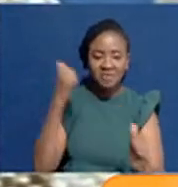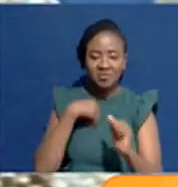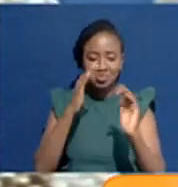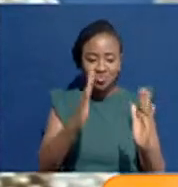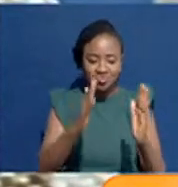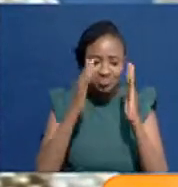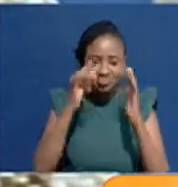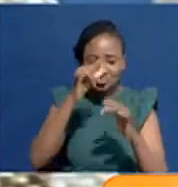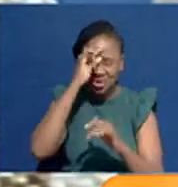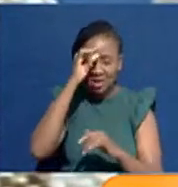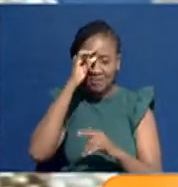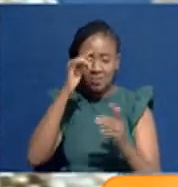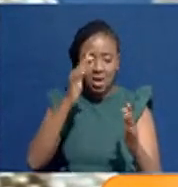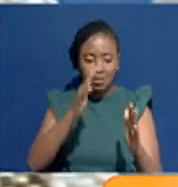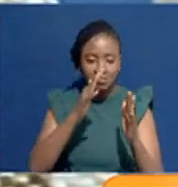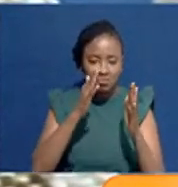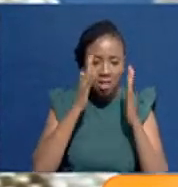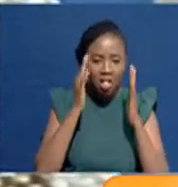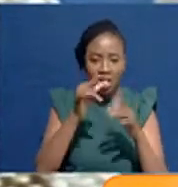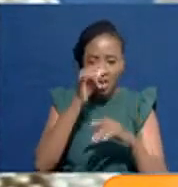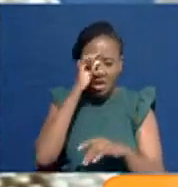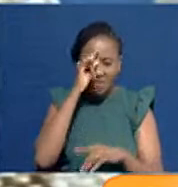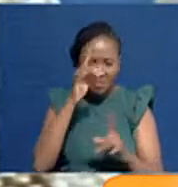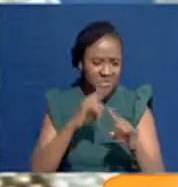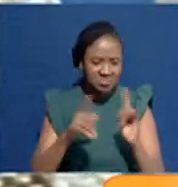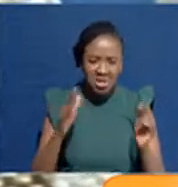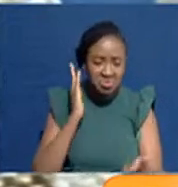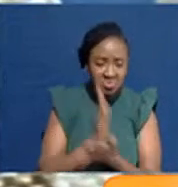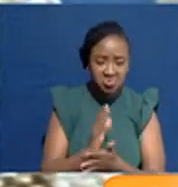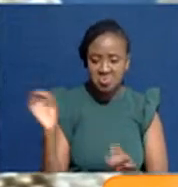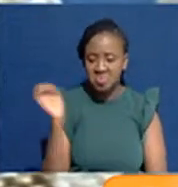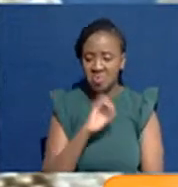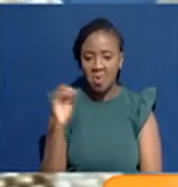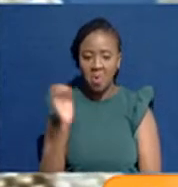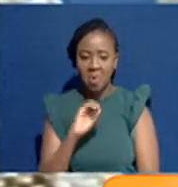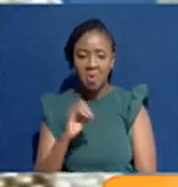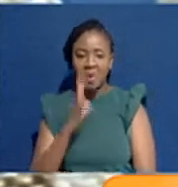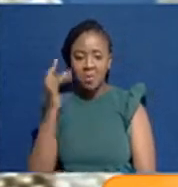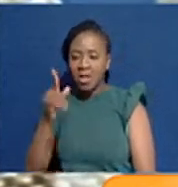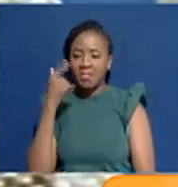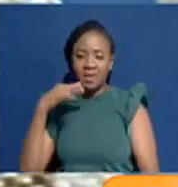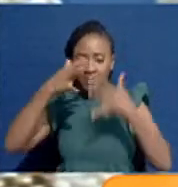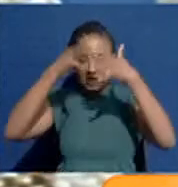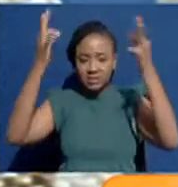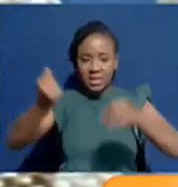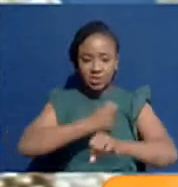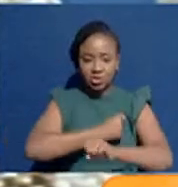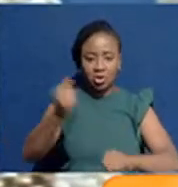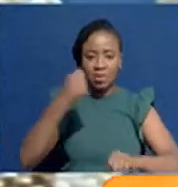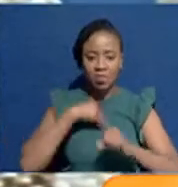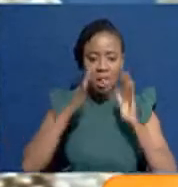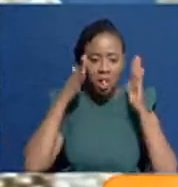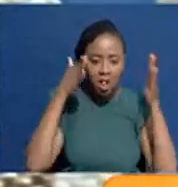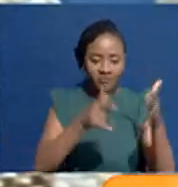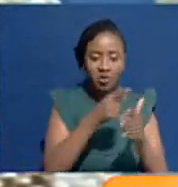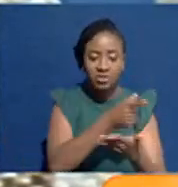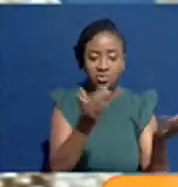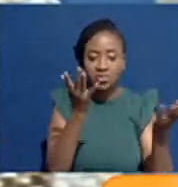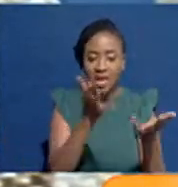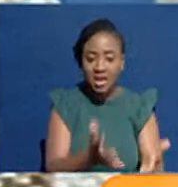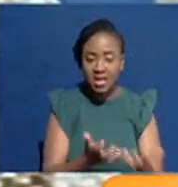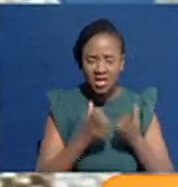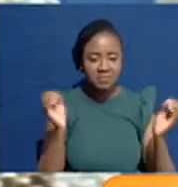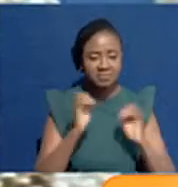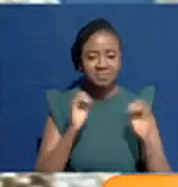that public have spoken and you still have continued to indicate that you will not do what the public has asked. I want to advise Kenya Kwanza to